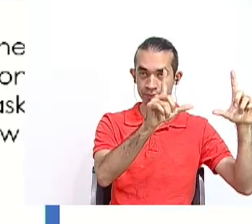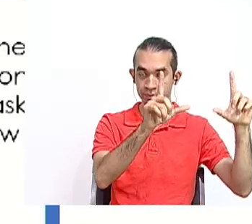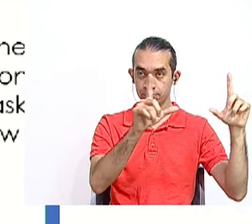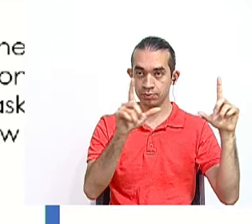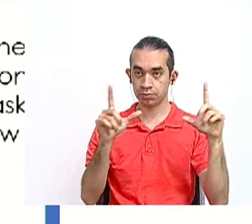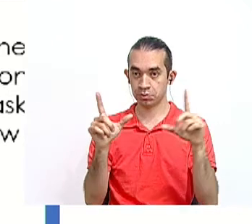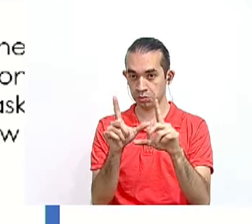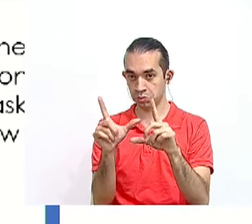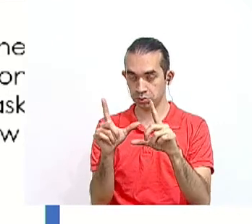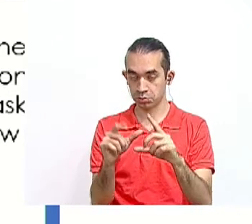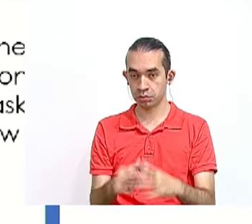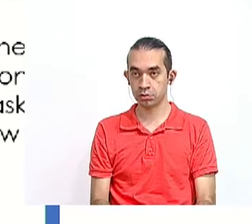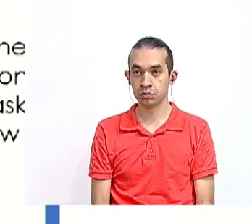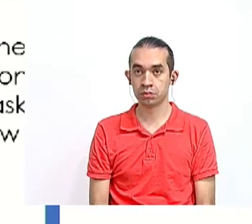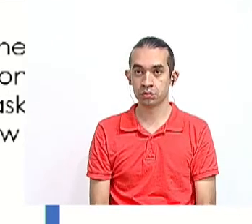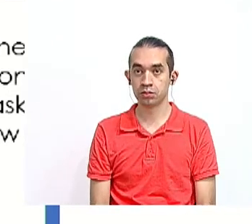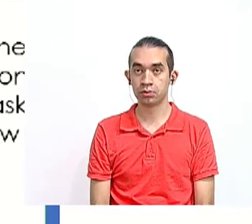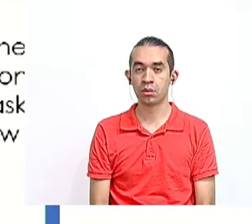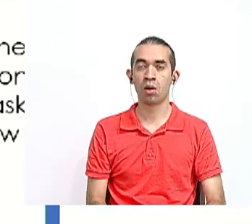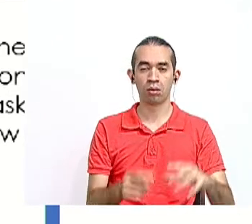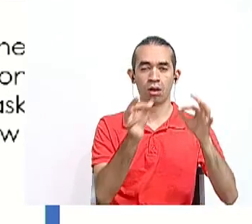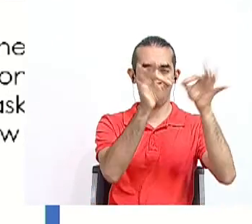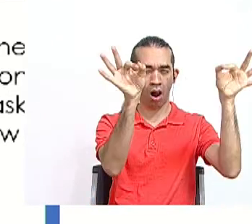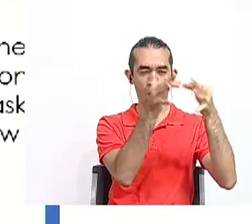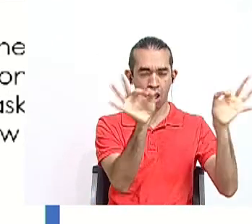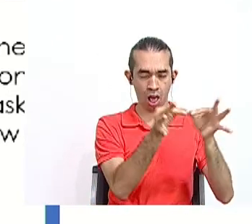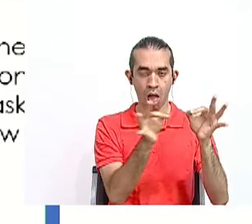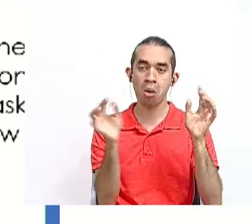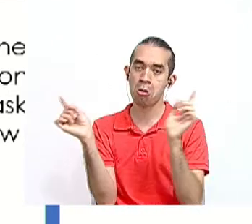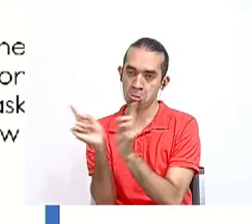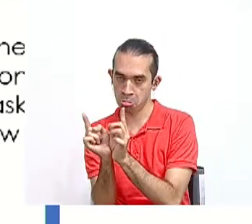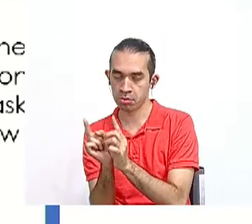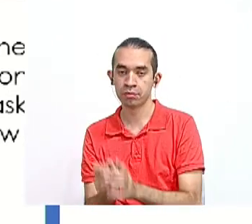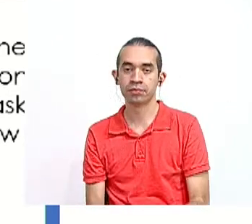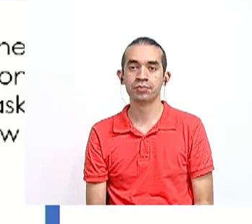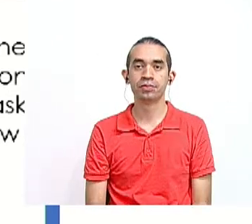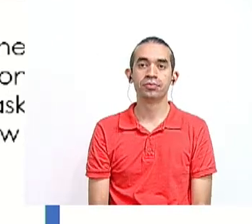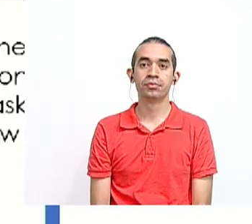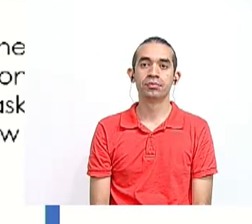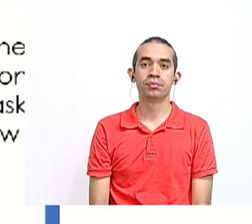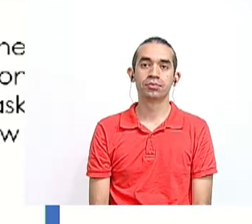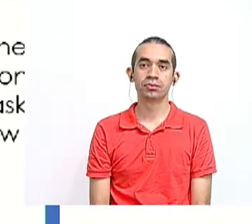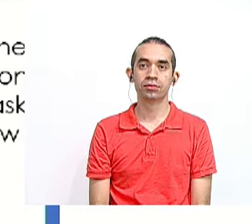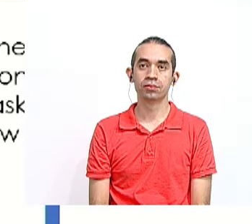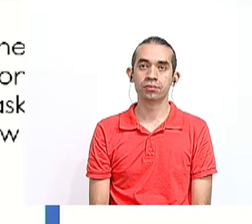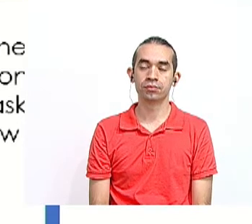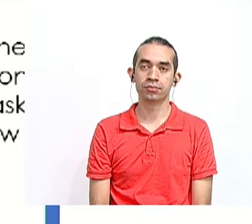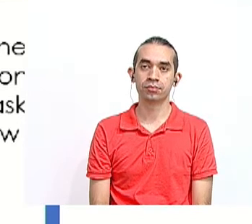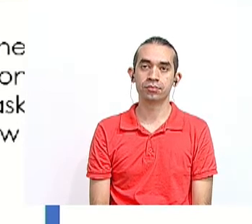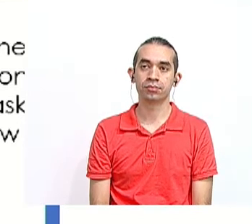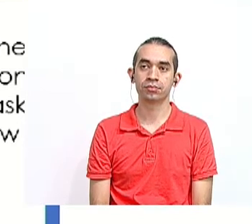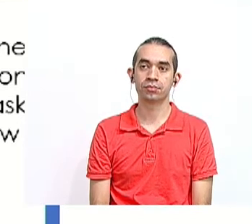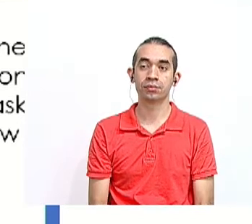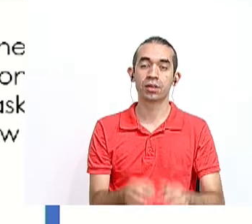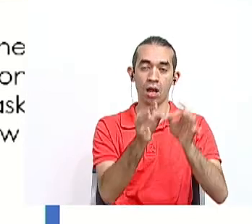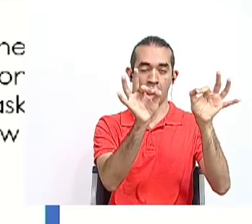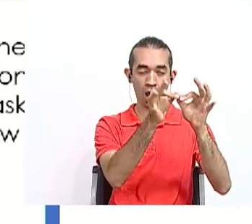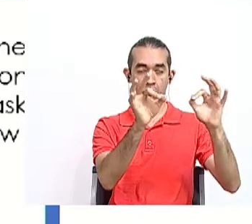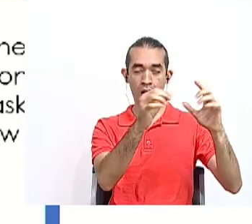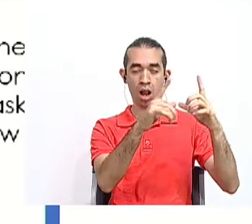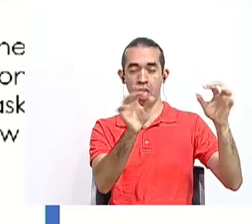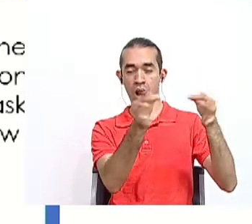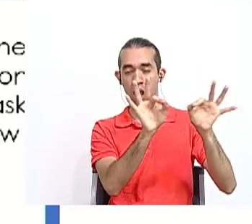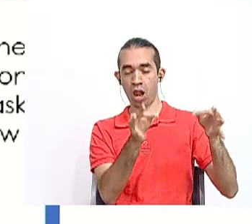one that is a little bit longer. So let me read the first one for you. It says, "Dear Mr.